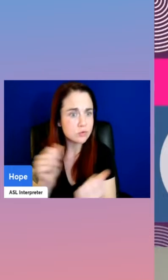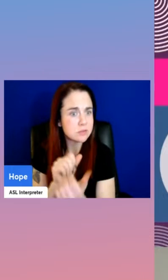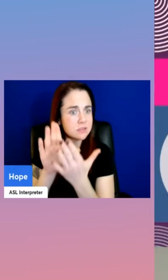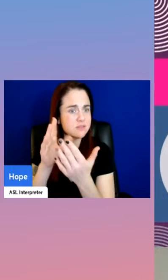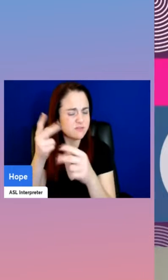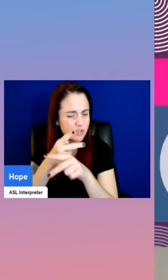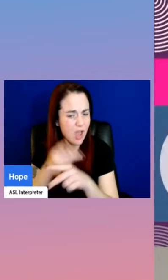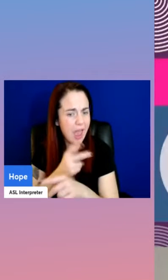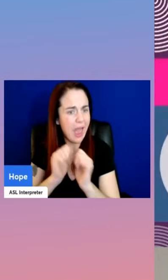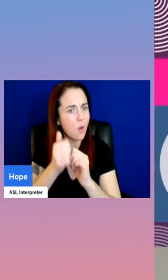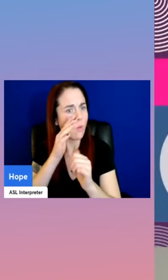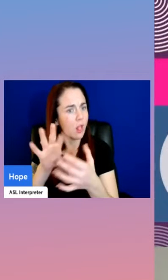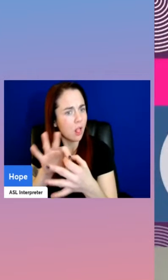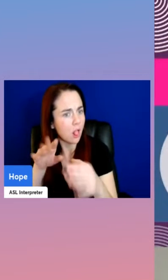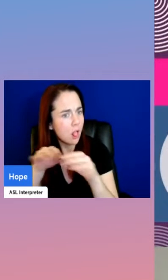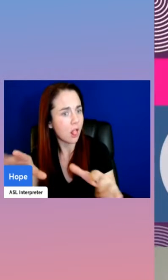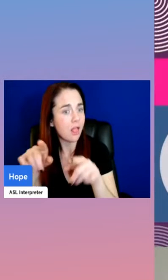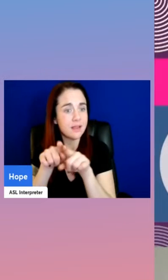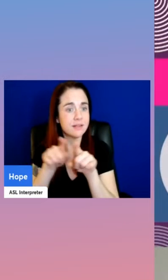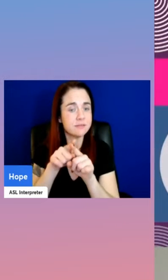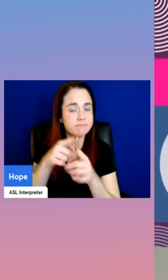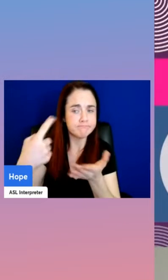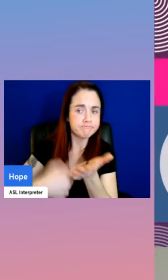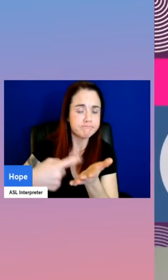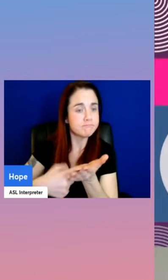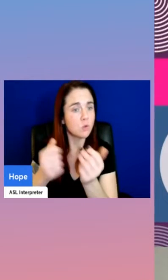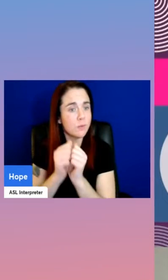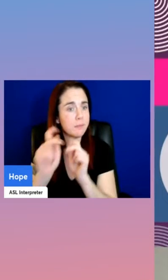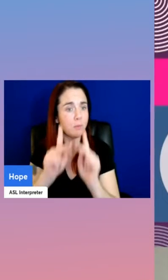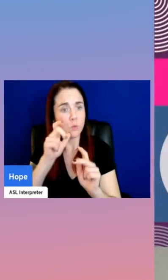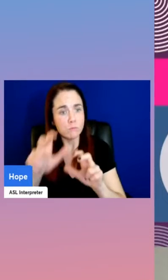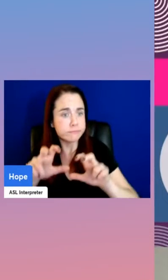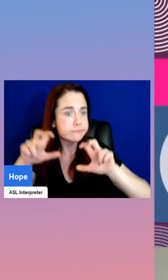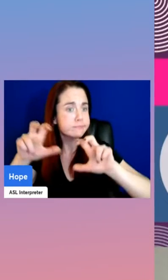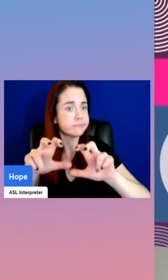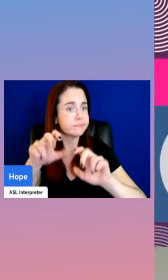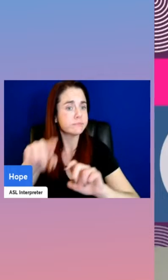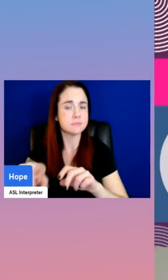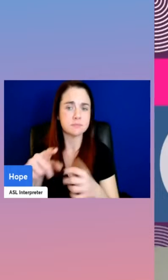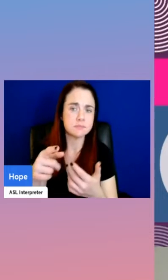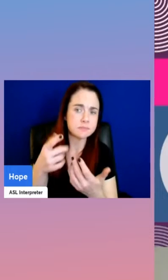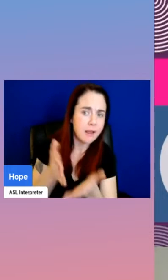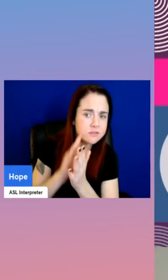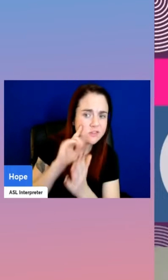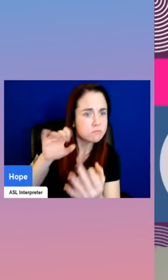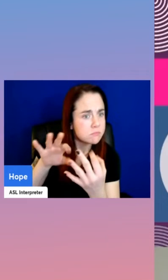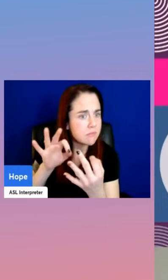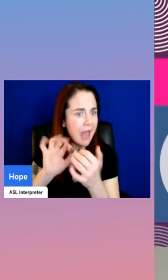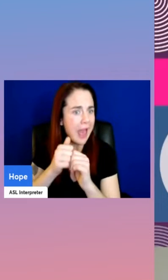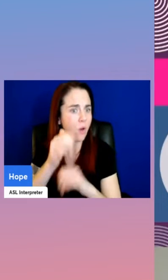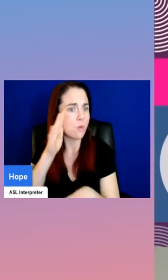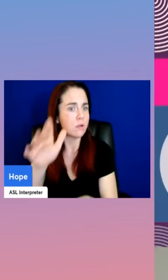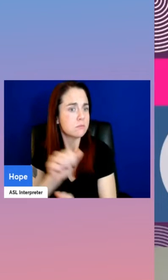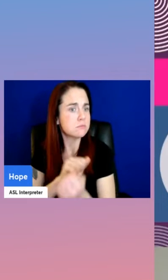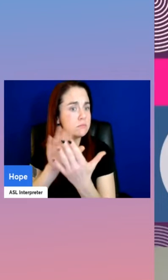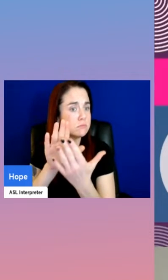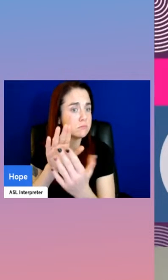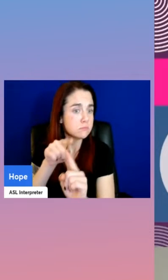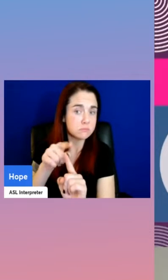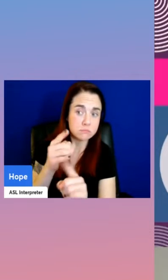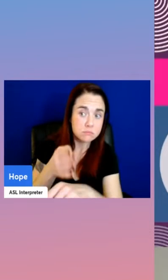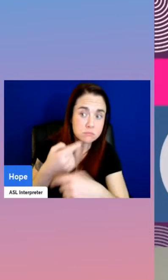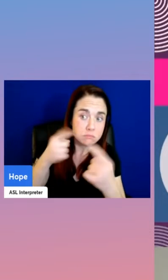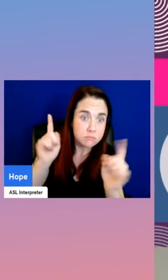things, and discuss with the relevant stakeholders and get the necessary input into how these solutions would perform. Would they